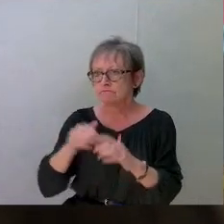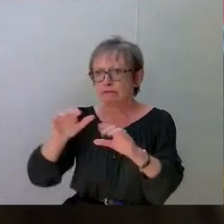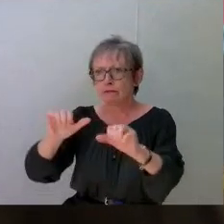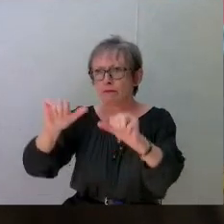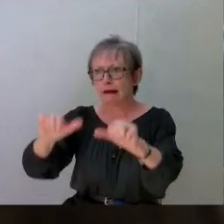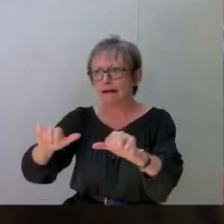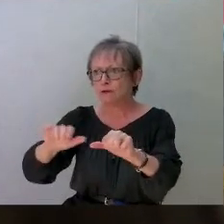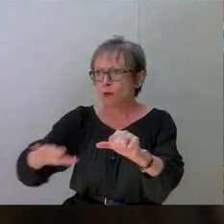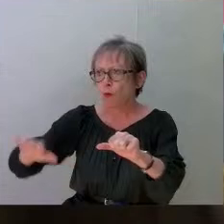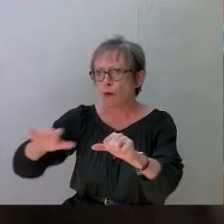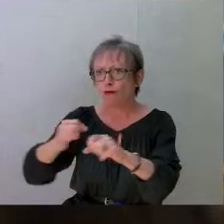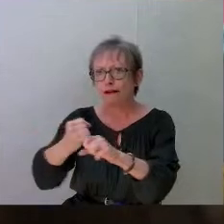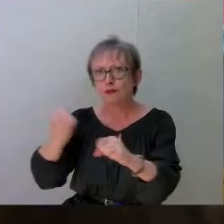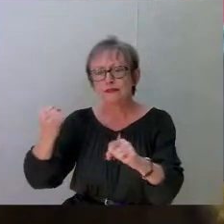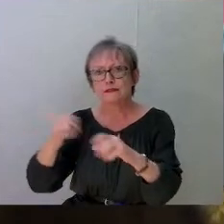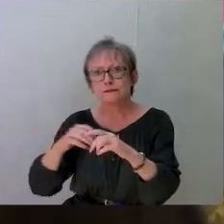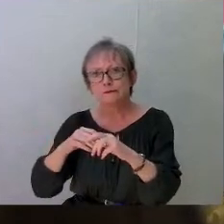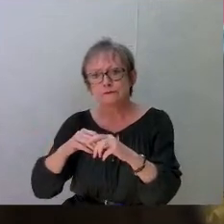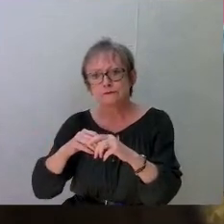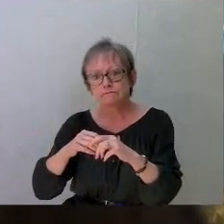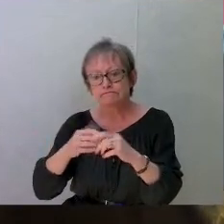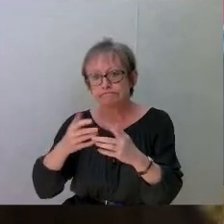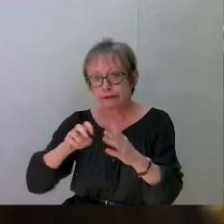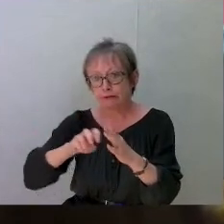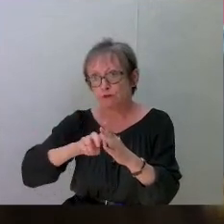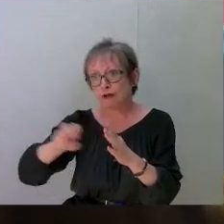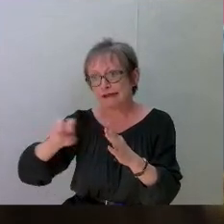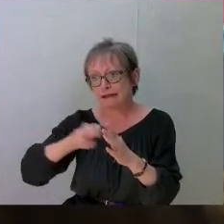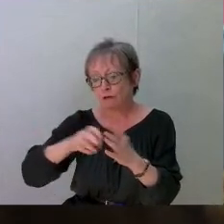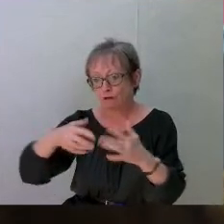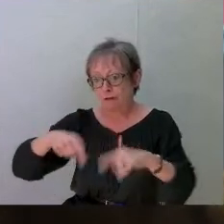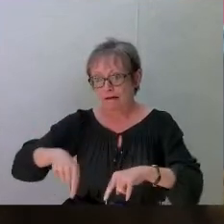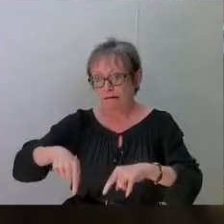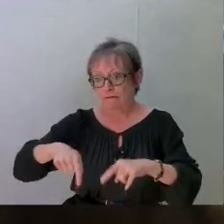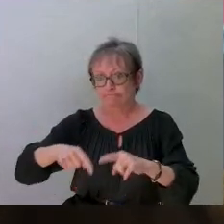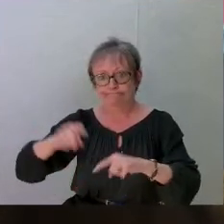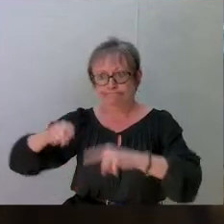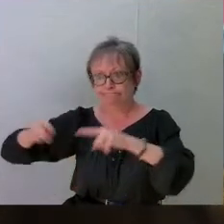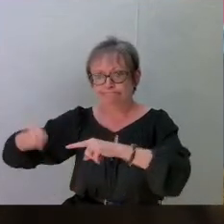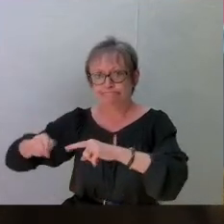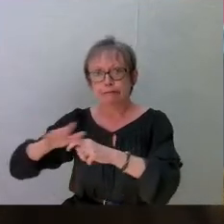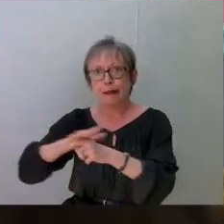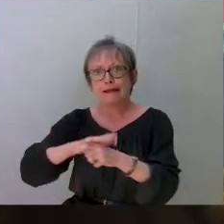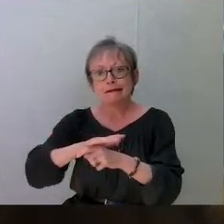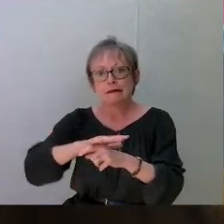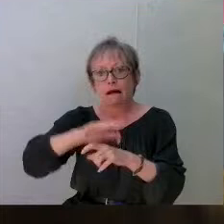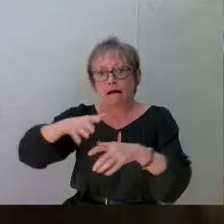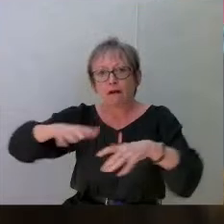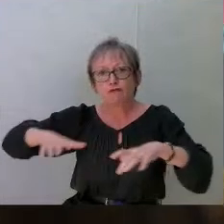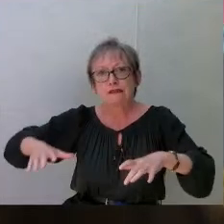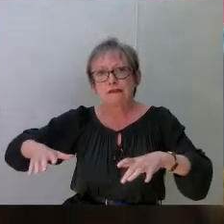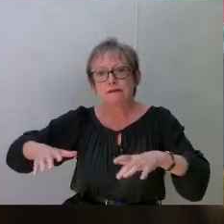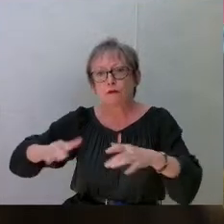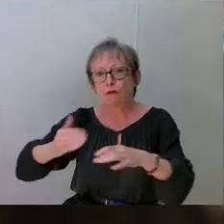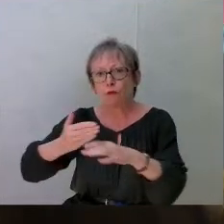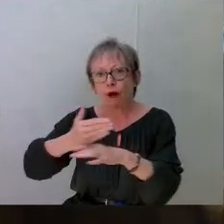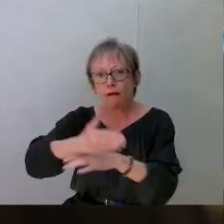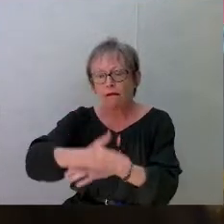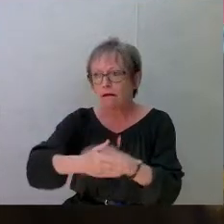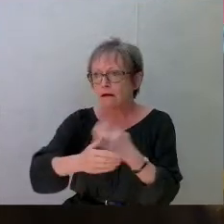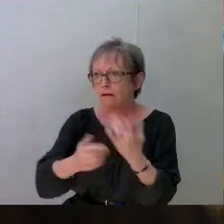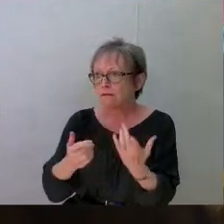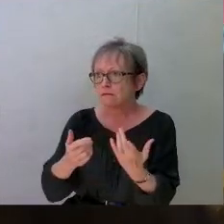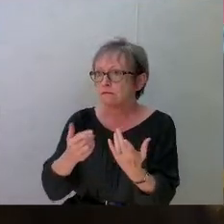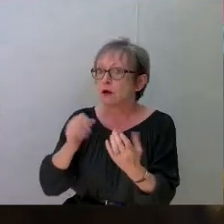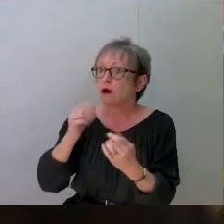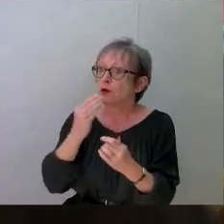Bless all our graduates as they journey forth from here to their different places and countries of work,